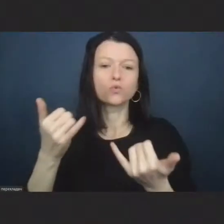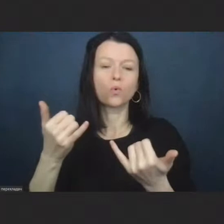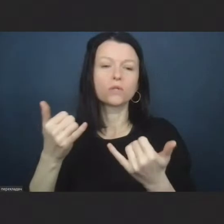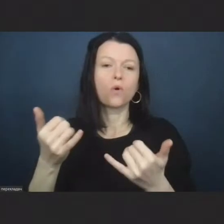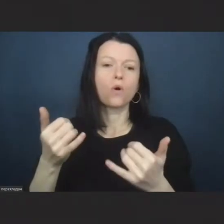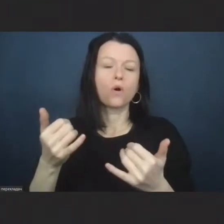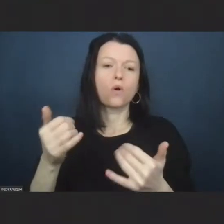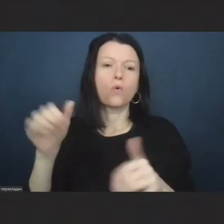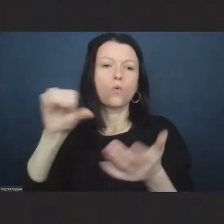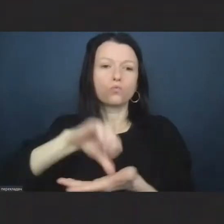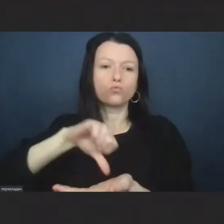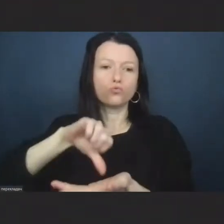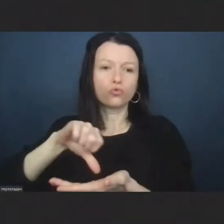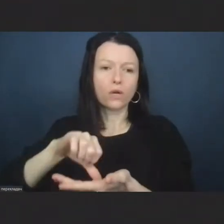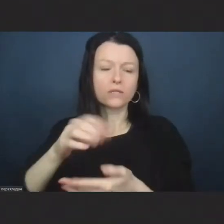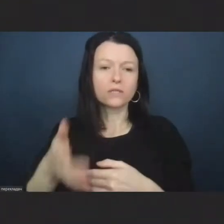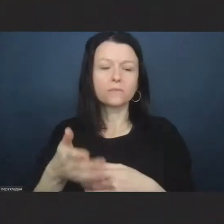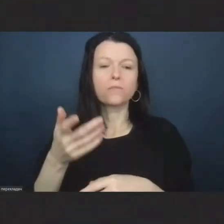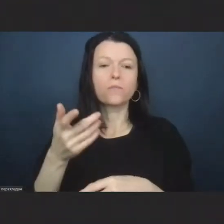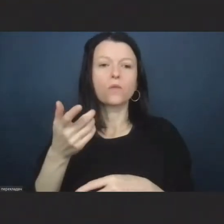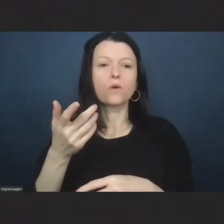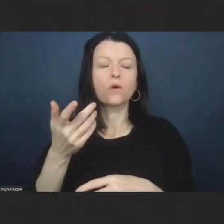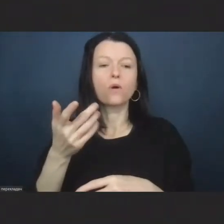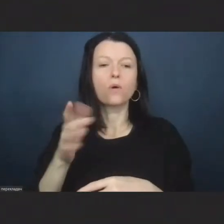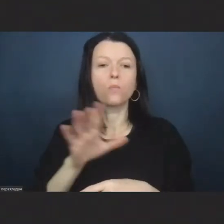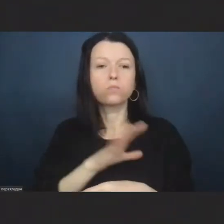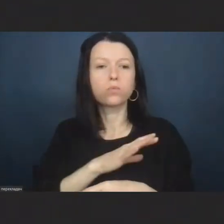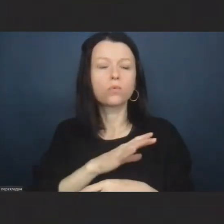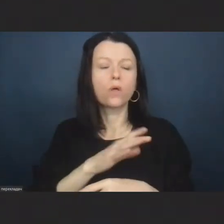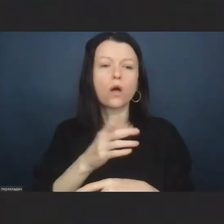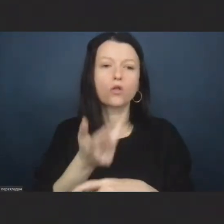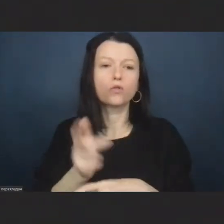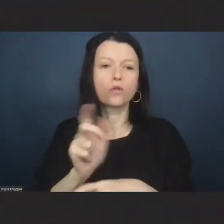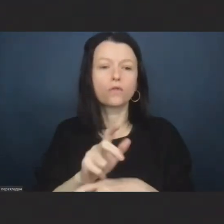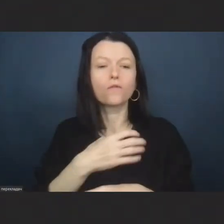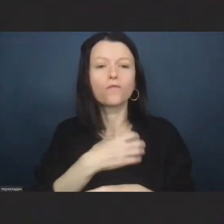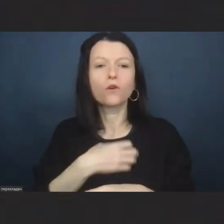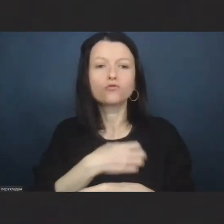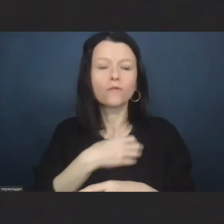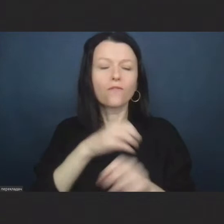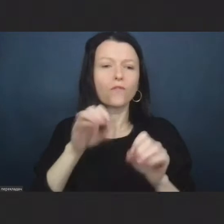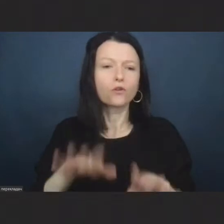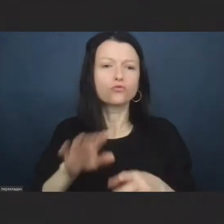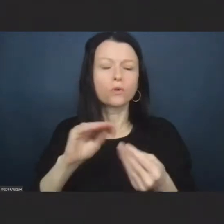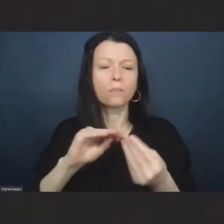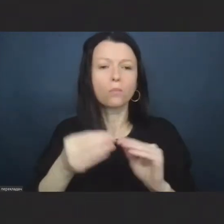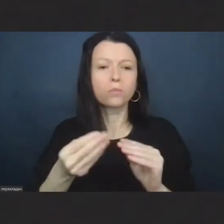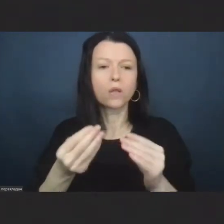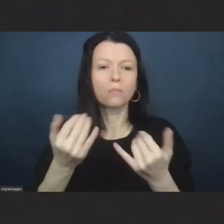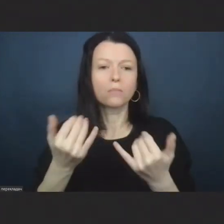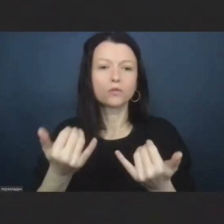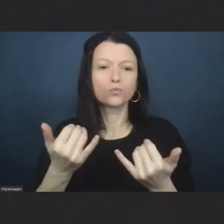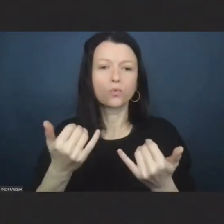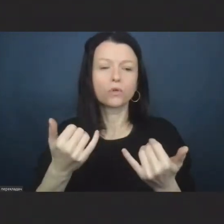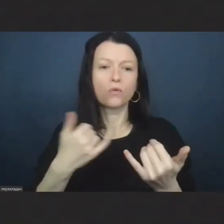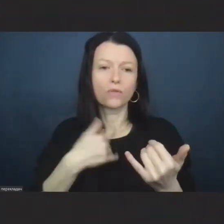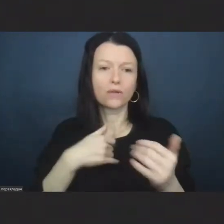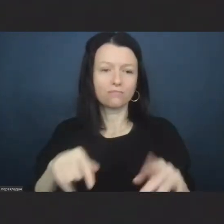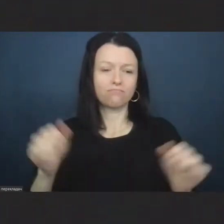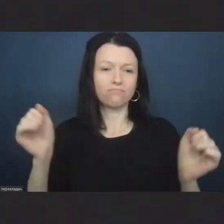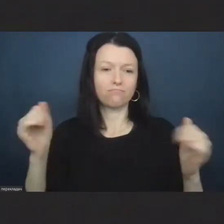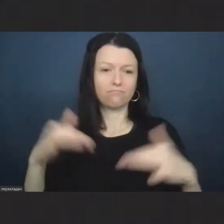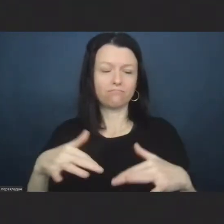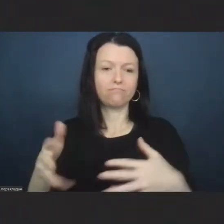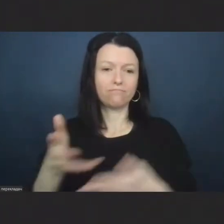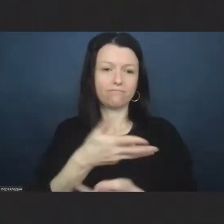the panelists and participants of the roundtable discussion. This is an extremely pressing issue that